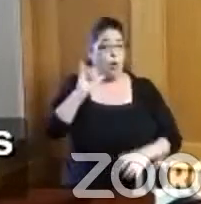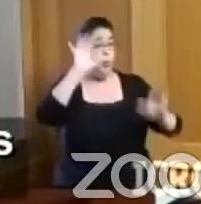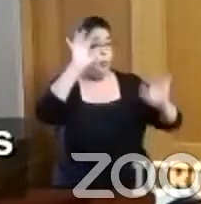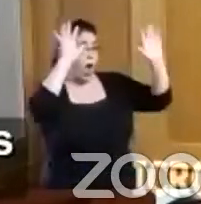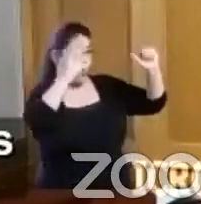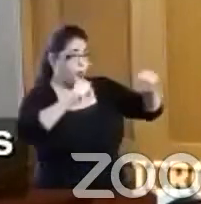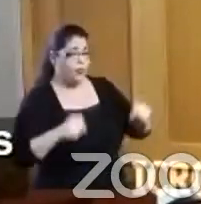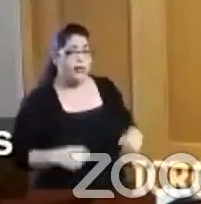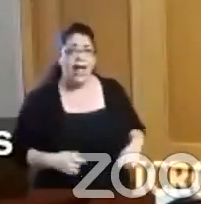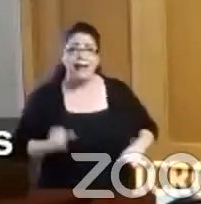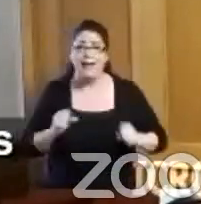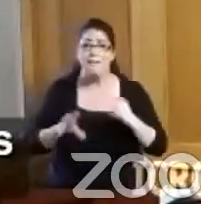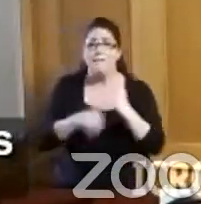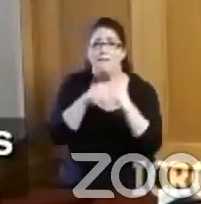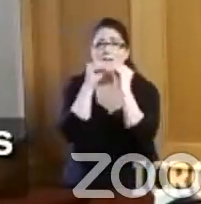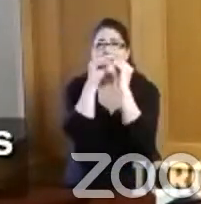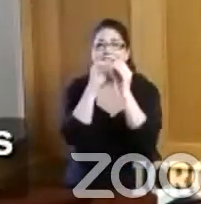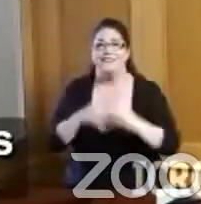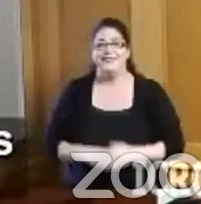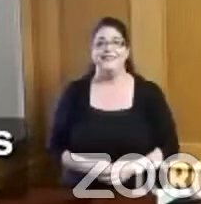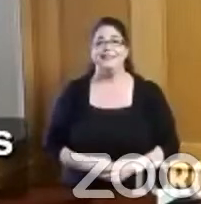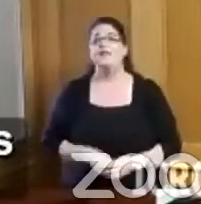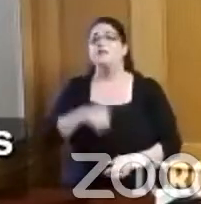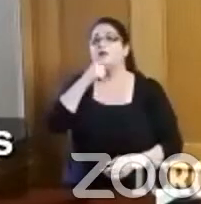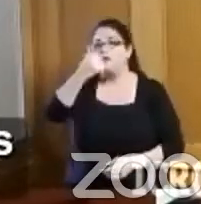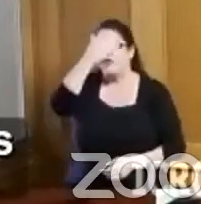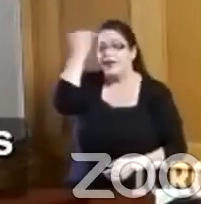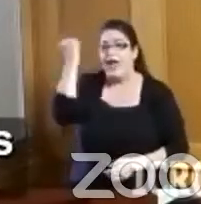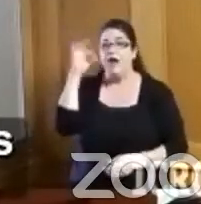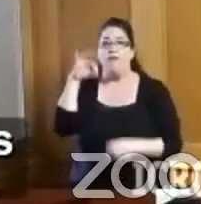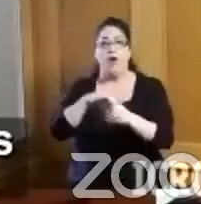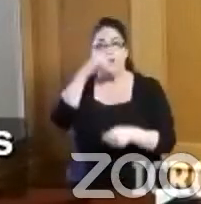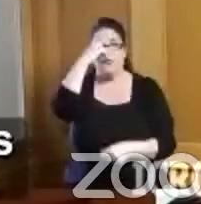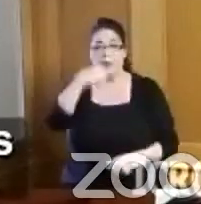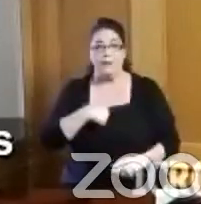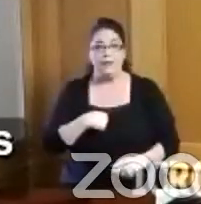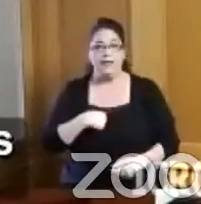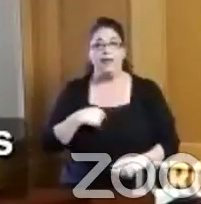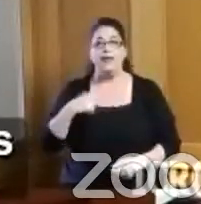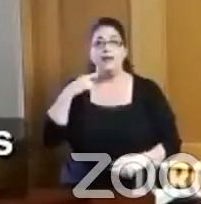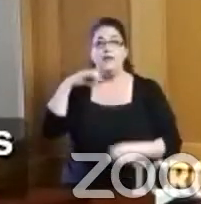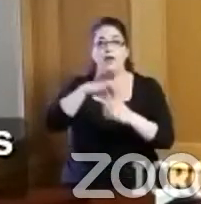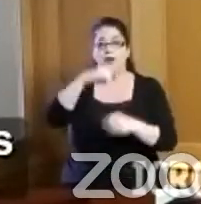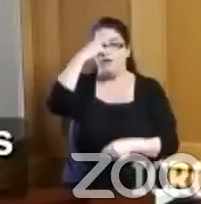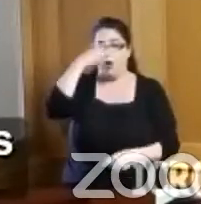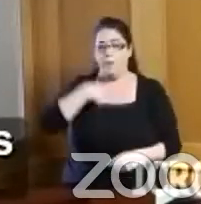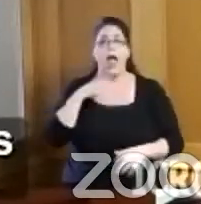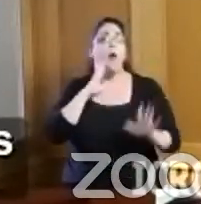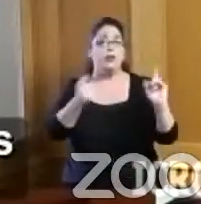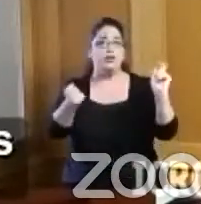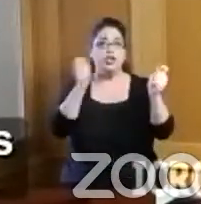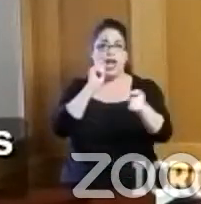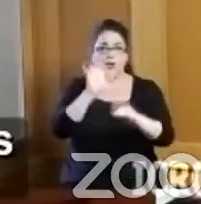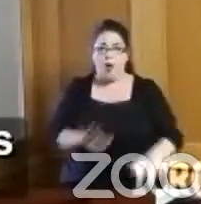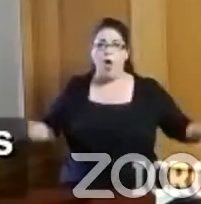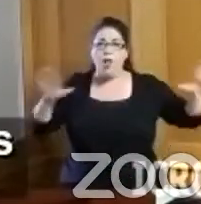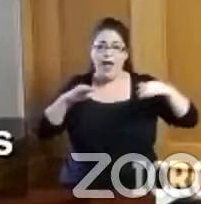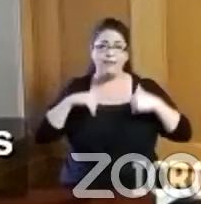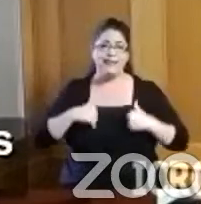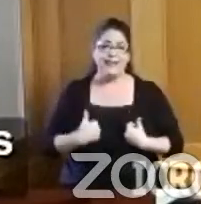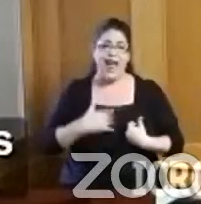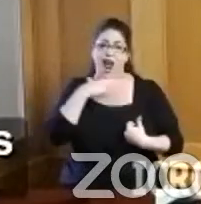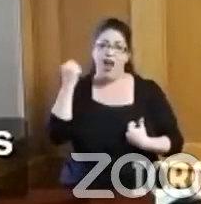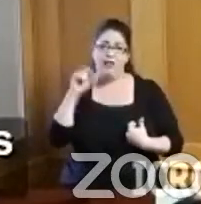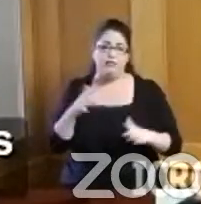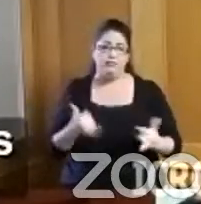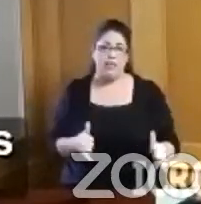30 seconds. But don't forget y'all, vote for me. If you vote for me, I'm making change in City Hall because I'm tired of them down there